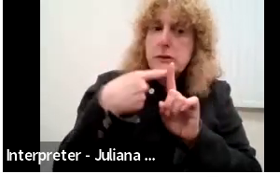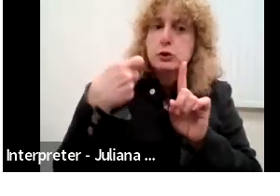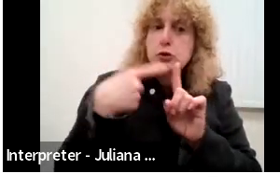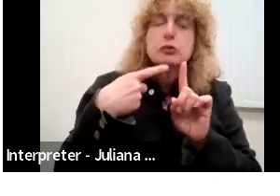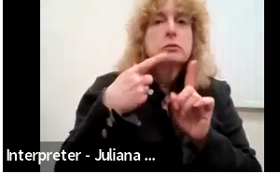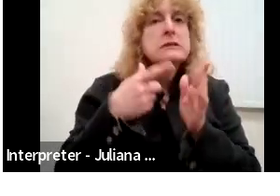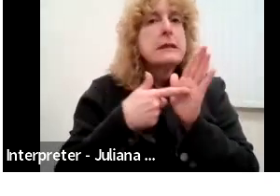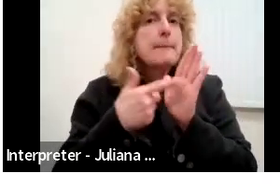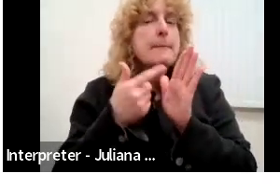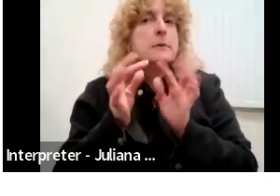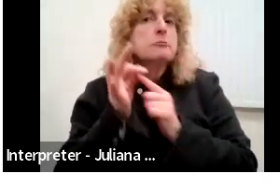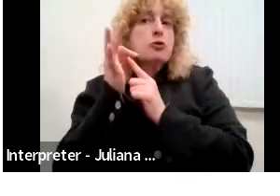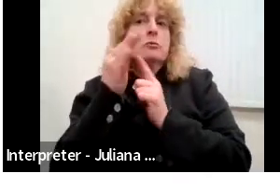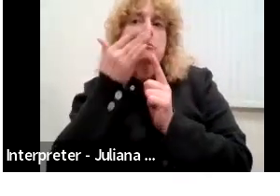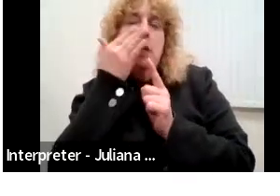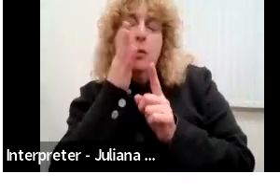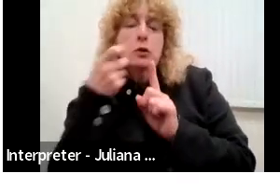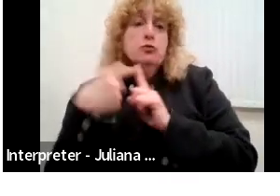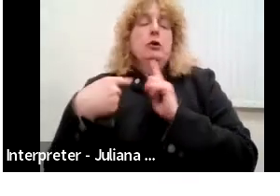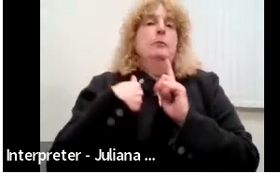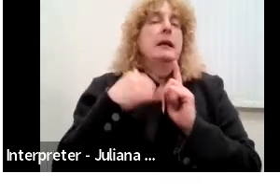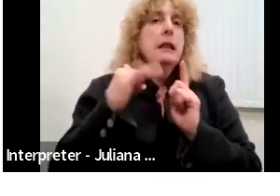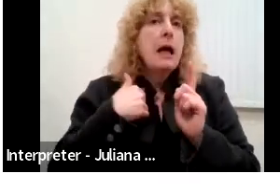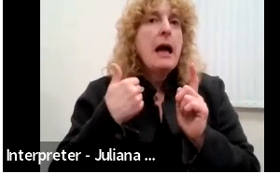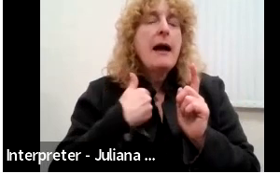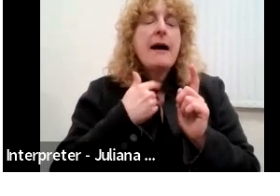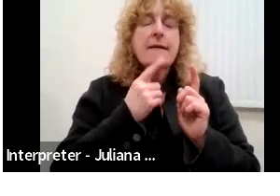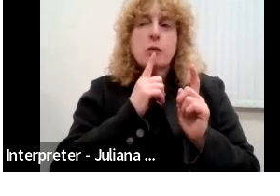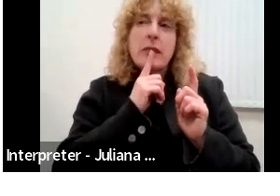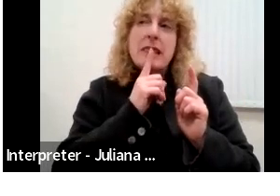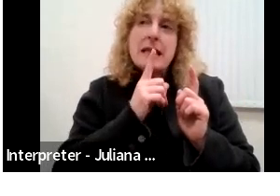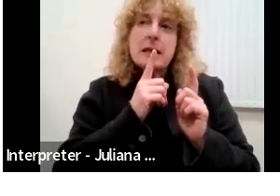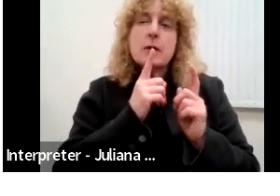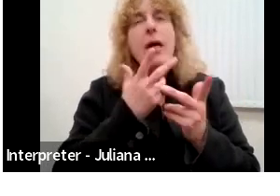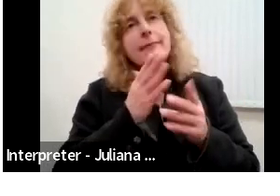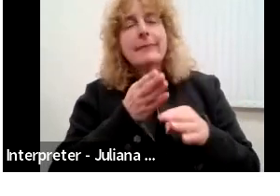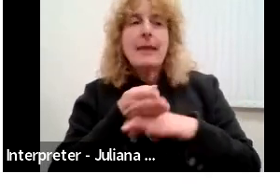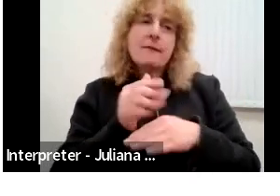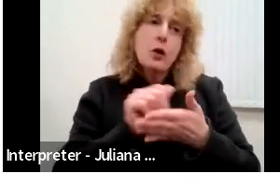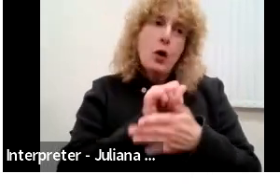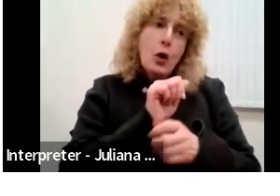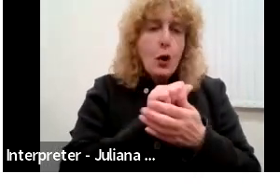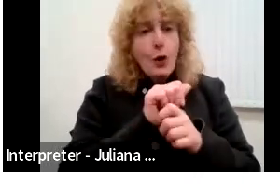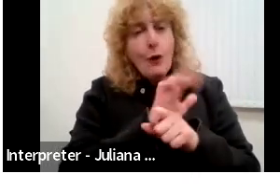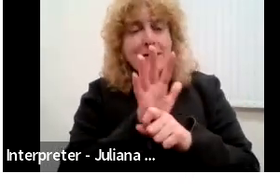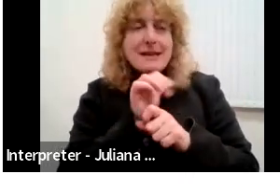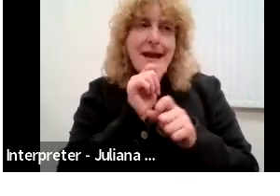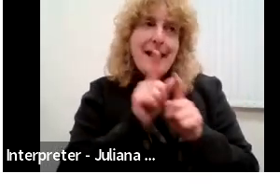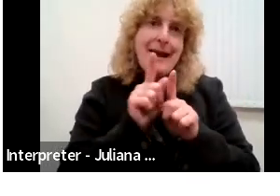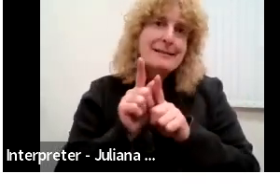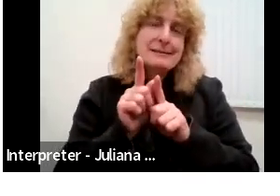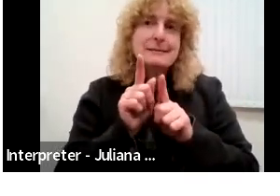sometimes there are certain smells that trigger me. Like I have a really well, after COVID, it's not as